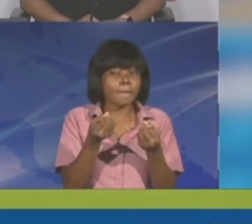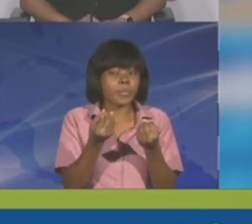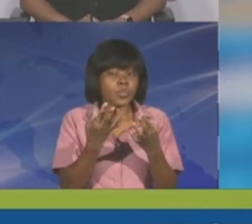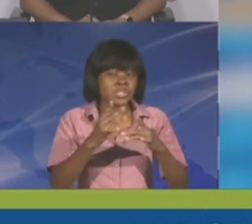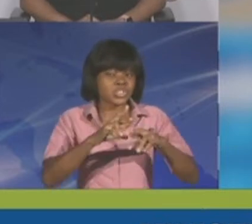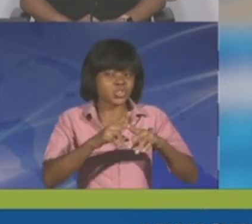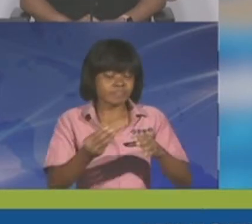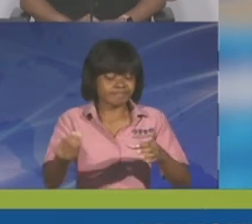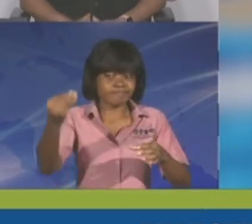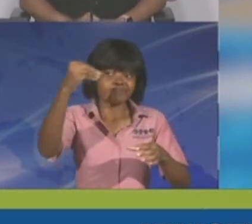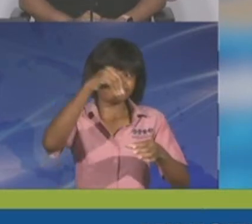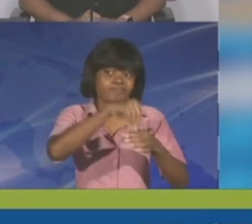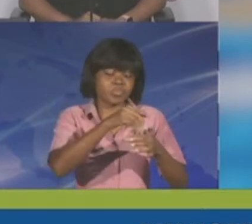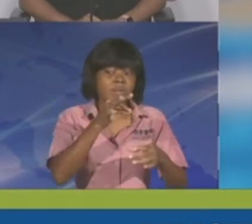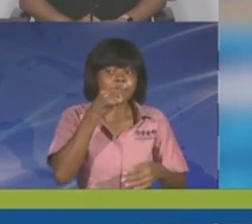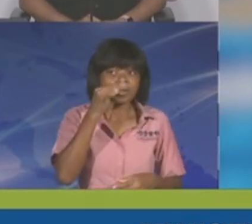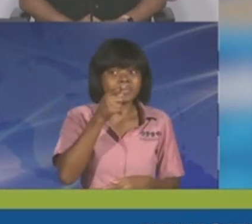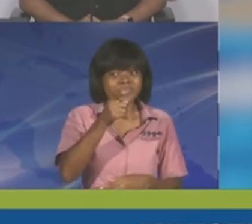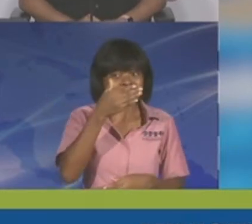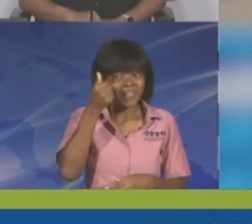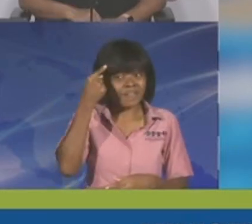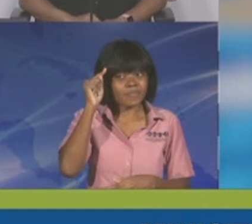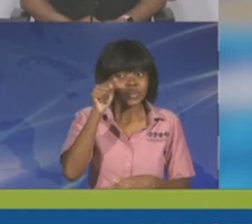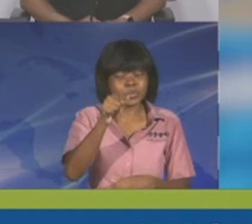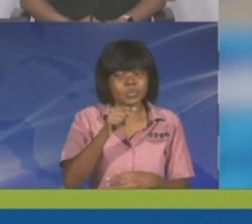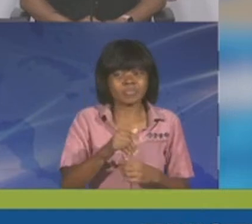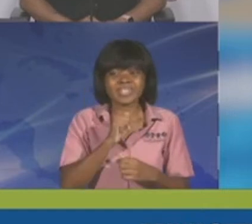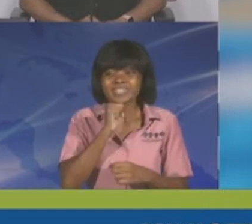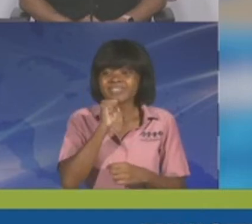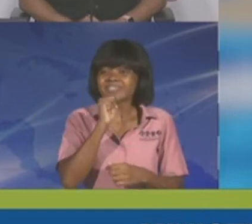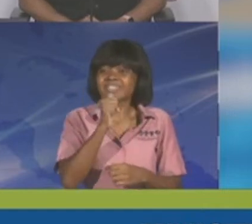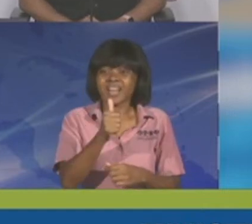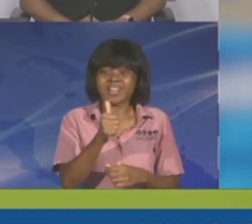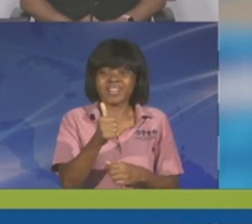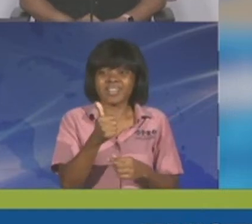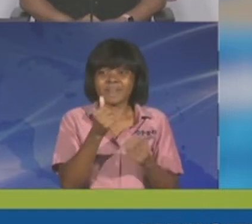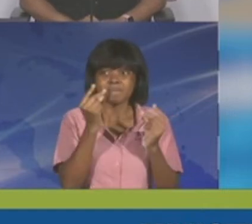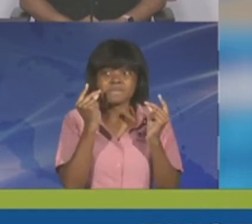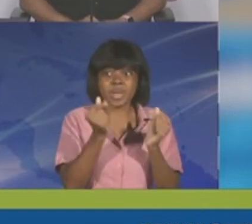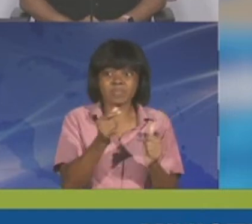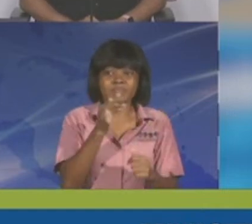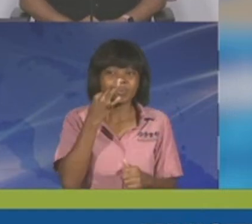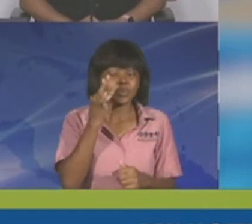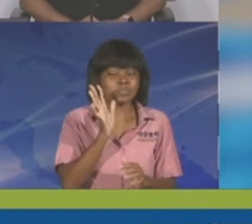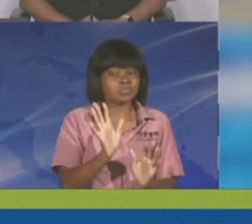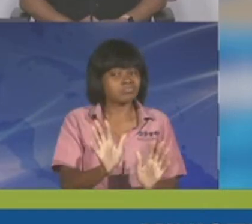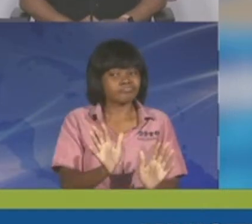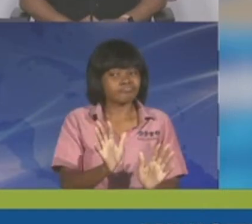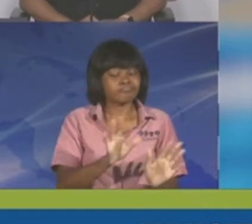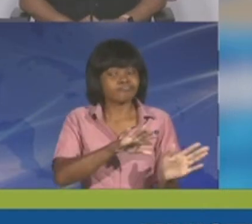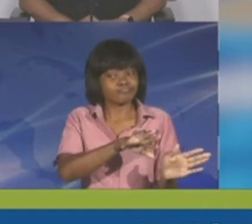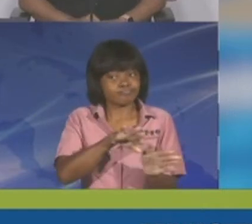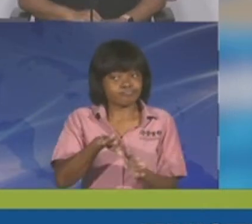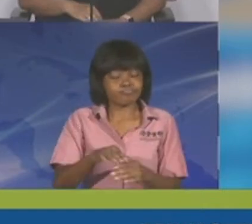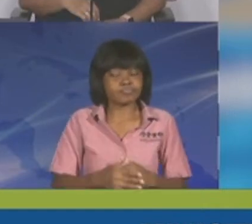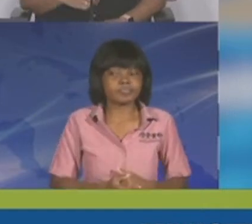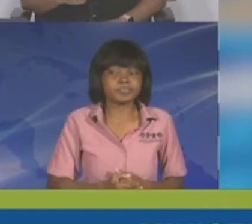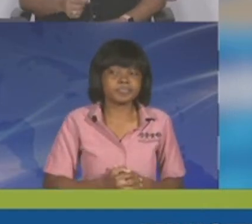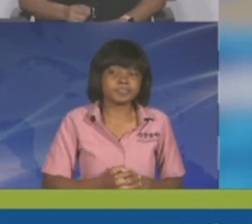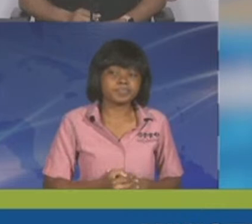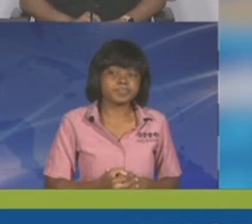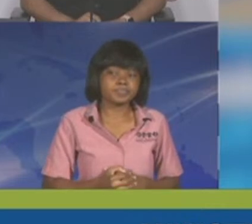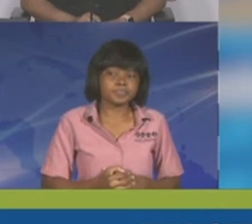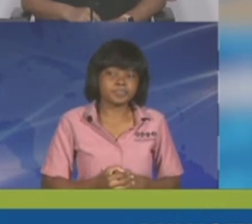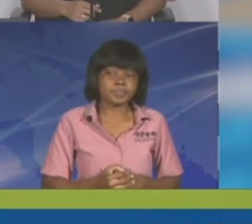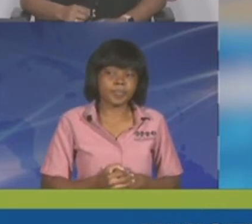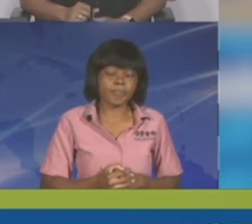your meals. We need to not be ordering in as much. I know there are many, many places that, provide food that is not just full